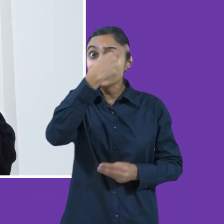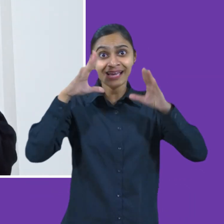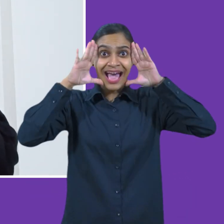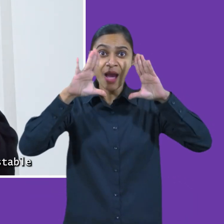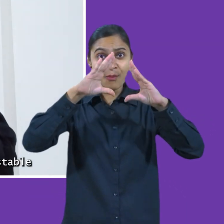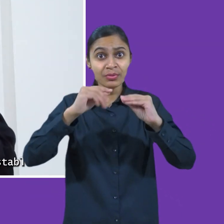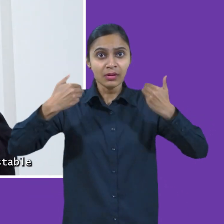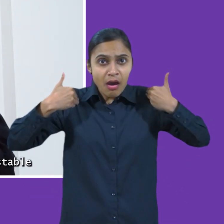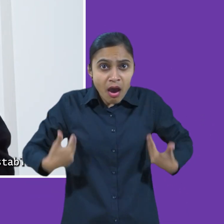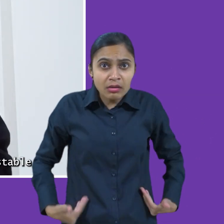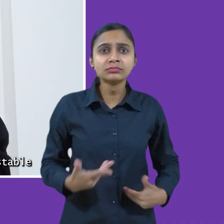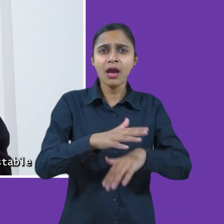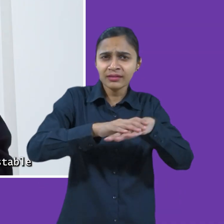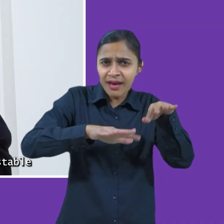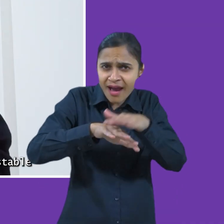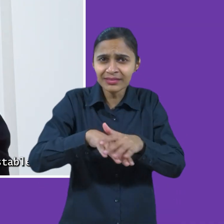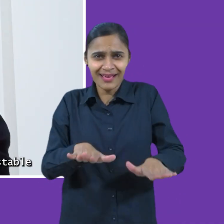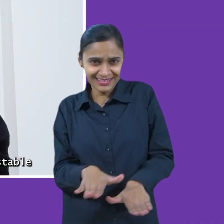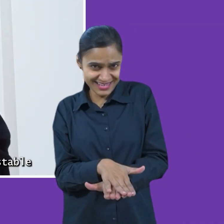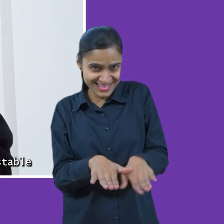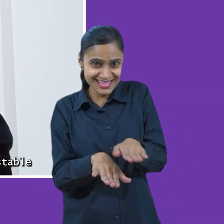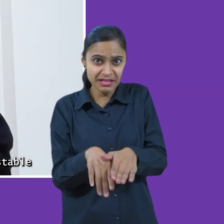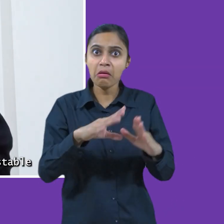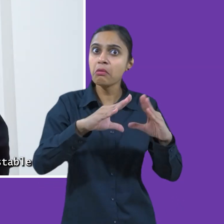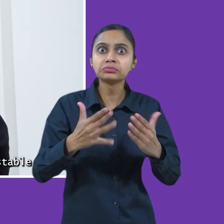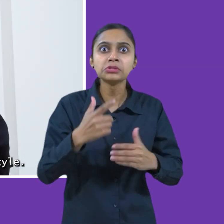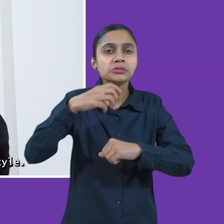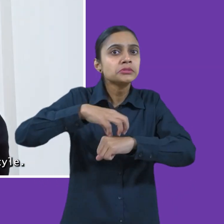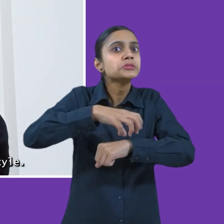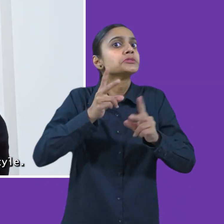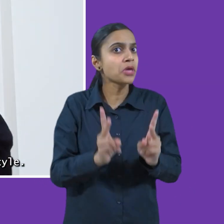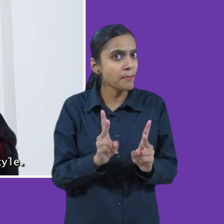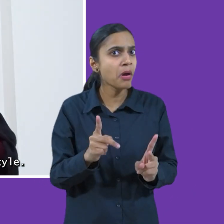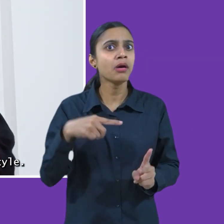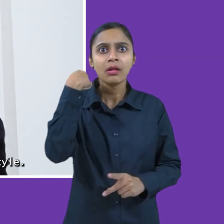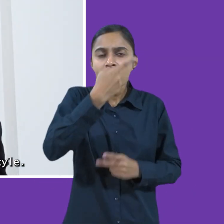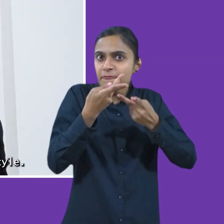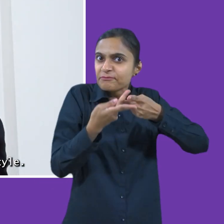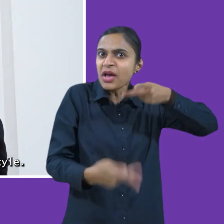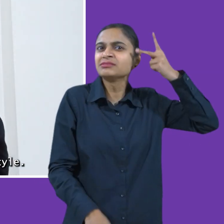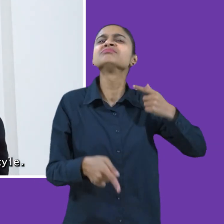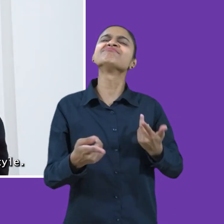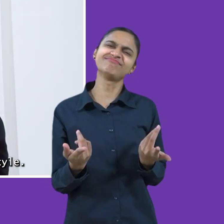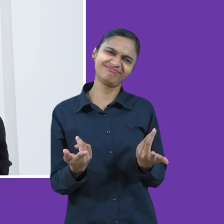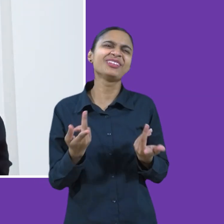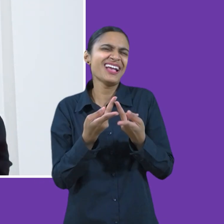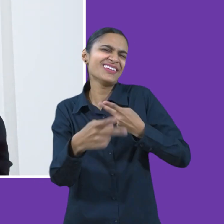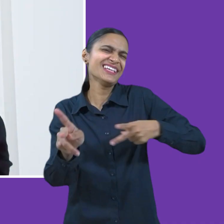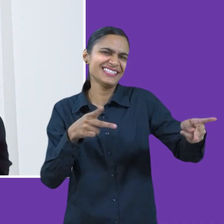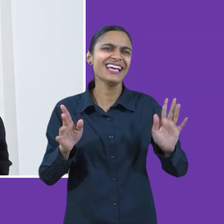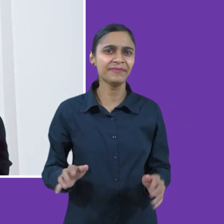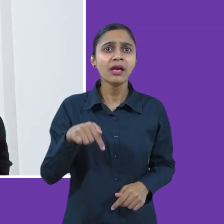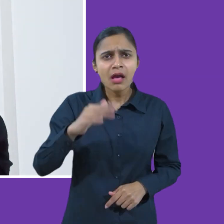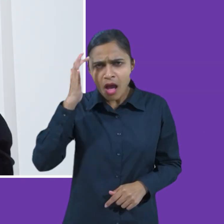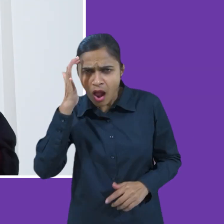hand, if you see, my face or my other like healed areas have been stable because also I have followed a particular lifestyle.